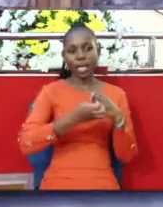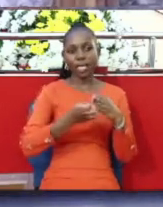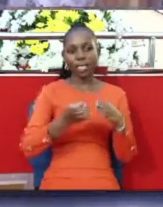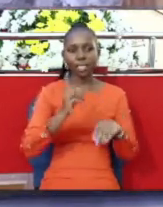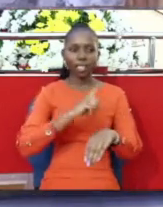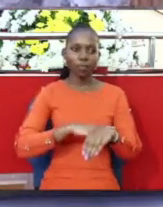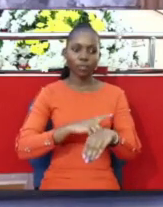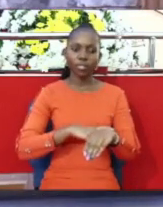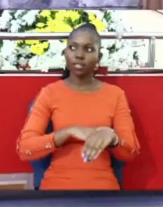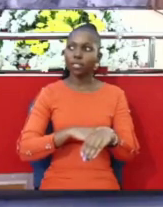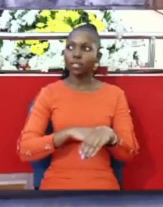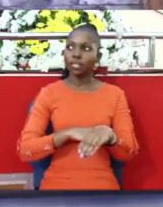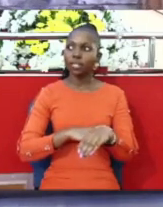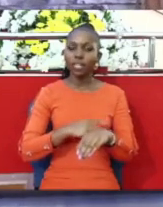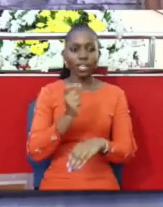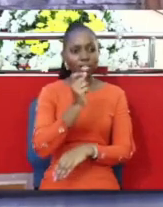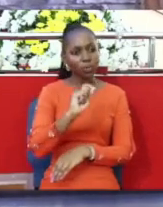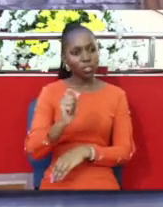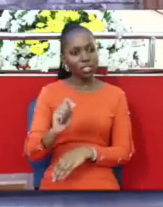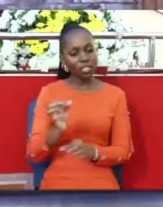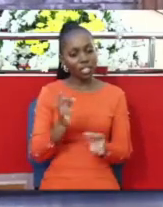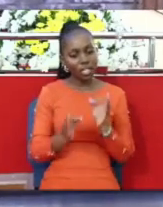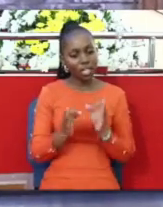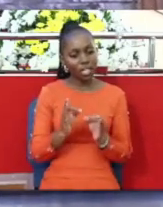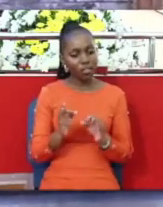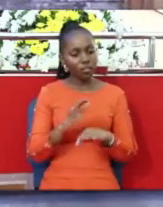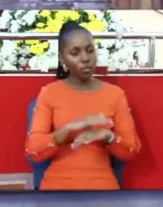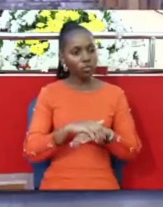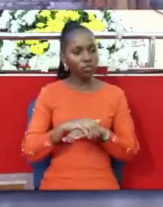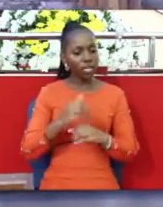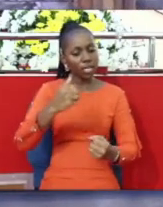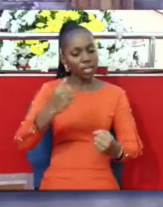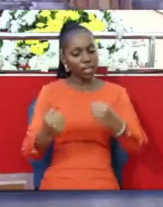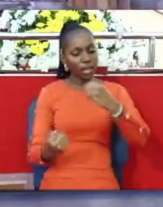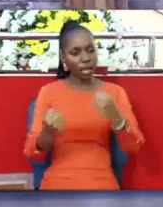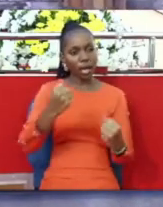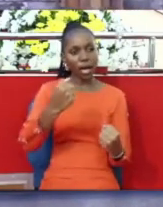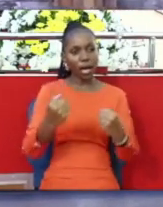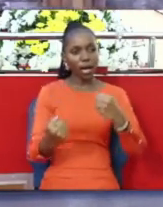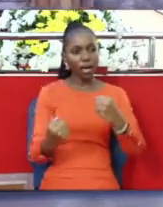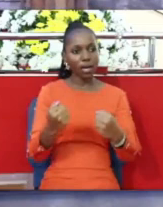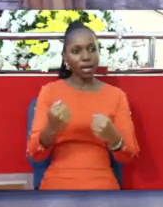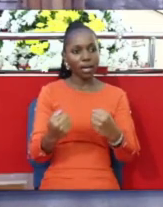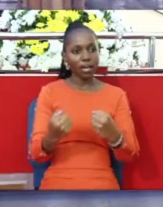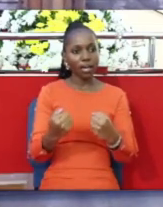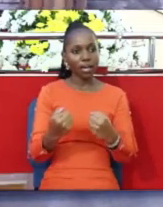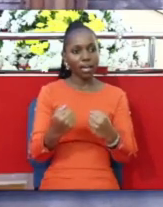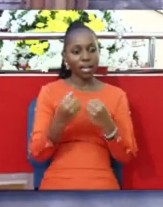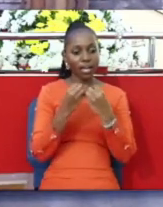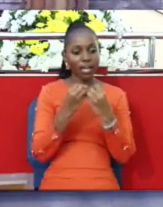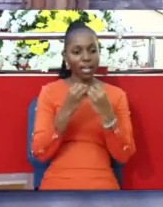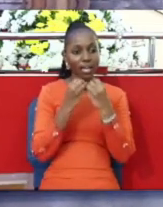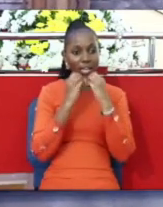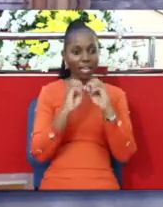ilikuwa imeandikwa. If you find this car empty. Aha, ukapata gari hili likuwa, I have been raptured. Nishanyakuliwa. It